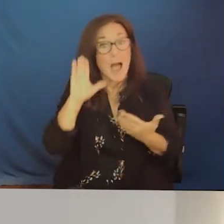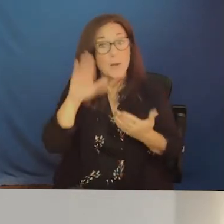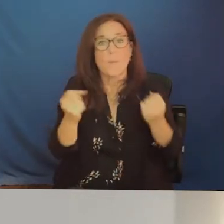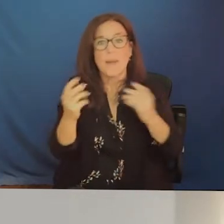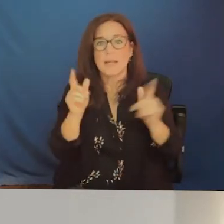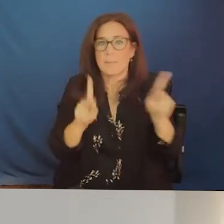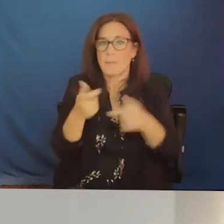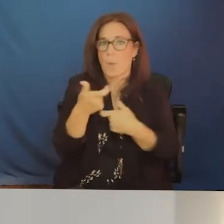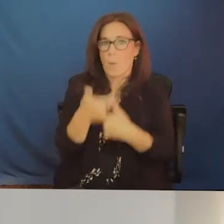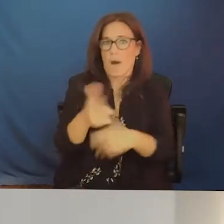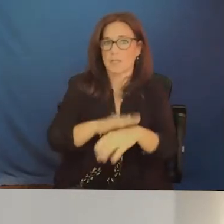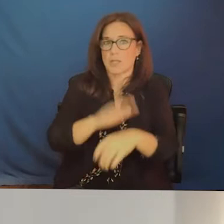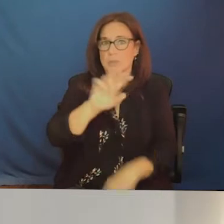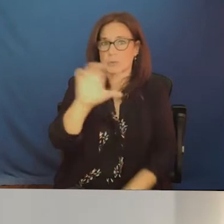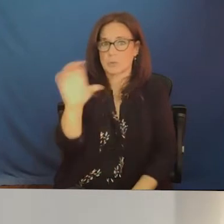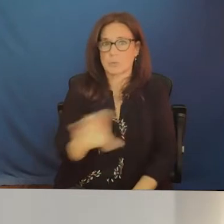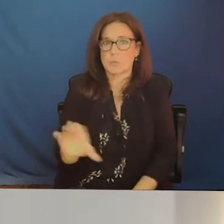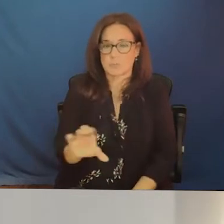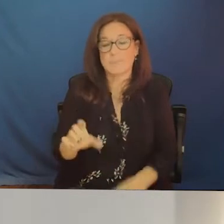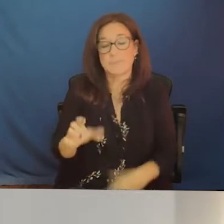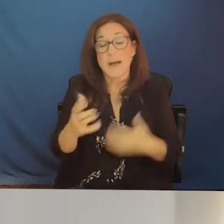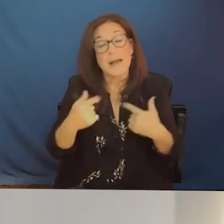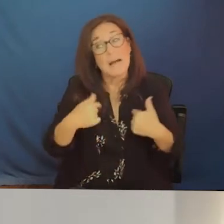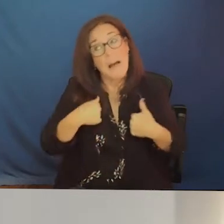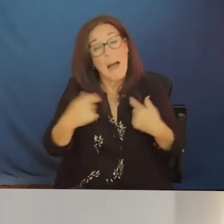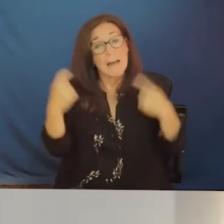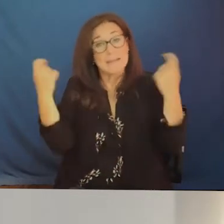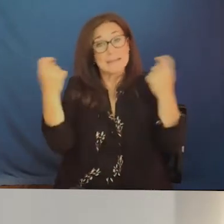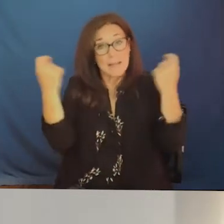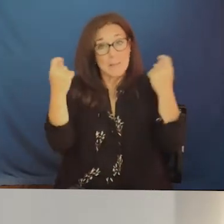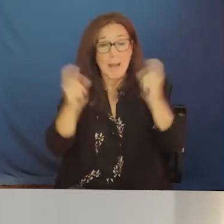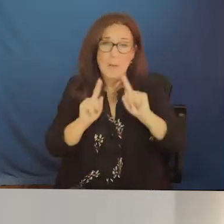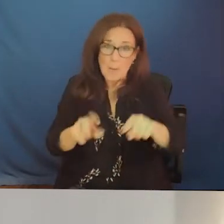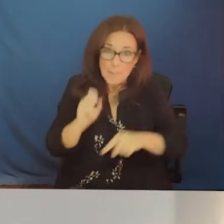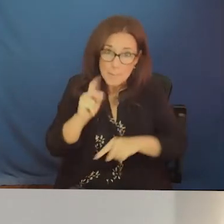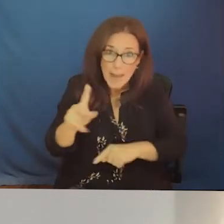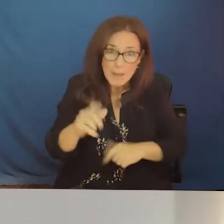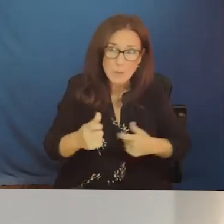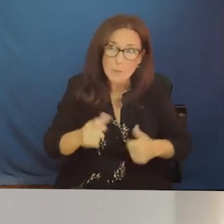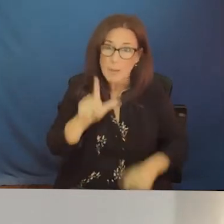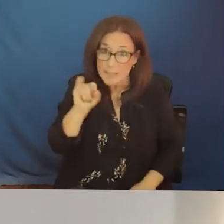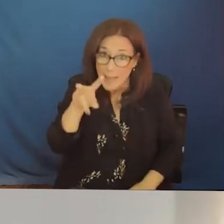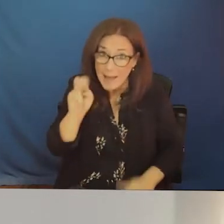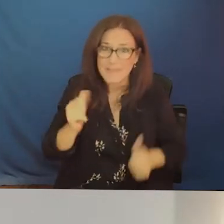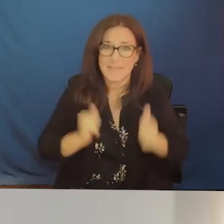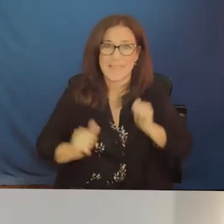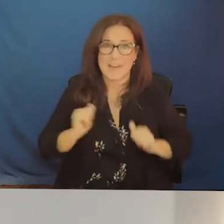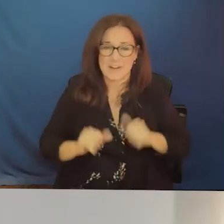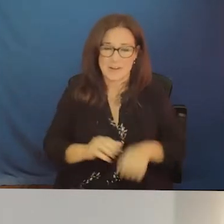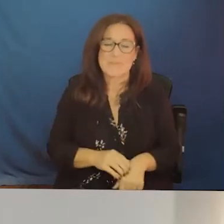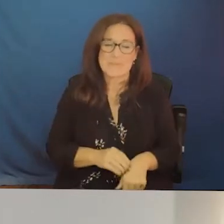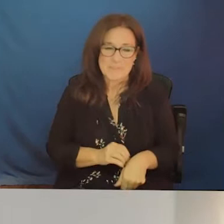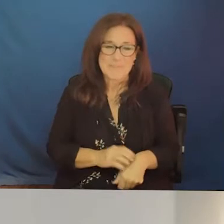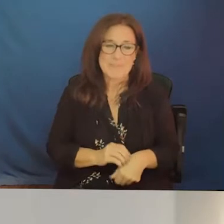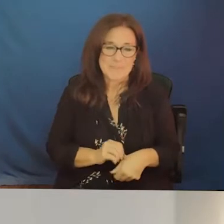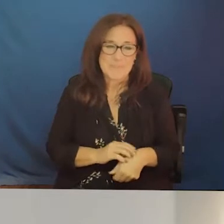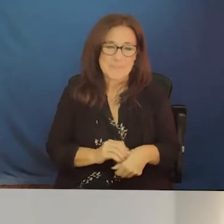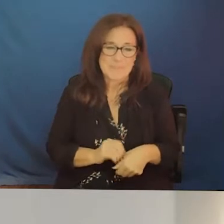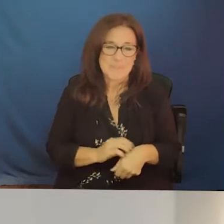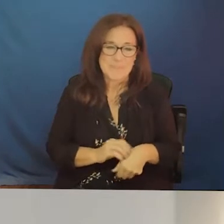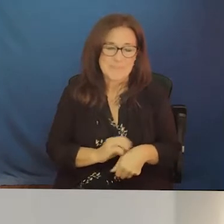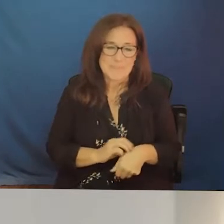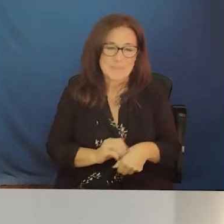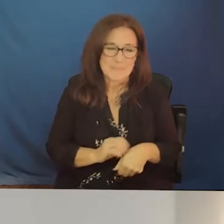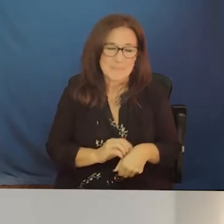also celebrate the return to live theater. I'm also very pleased to see that the vaccination rate